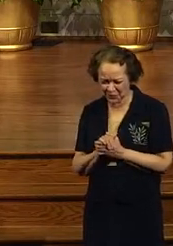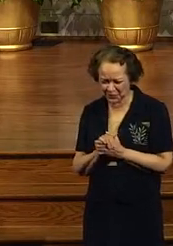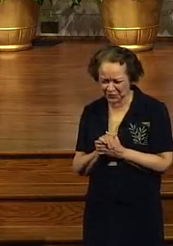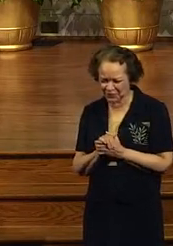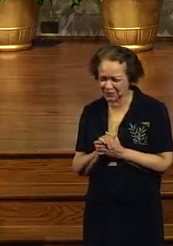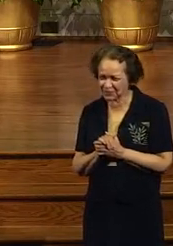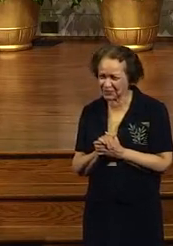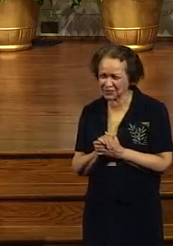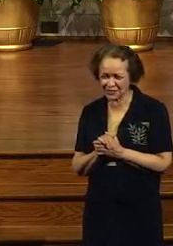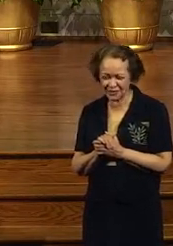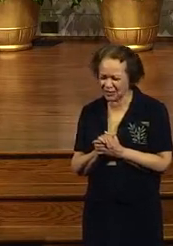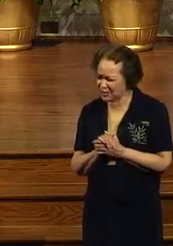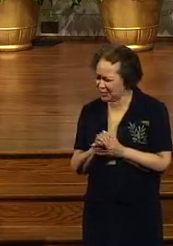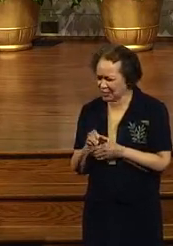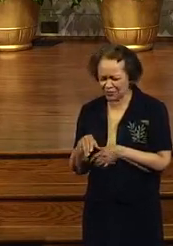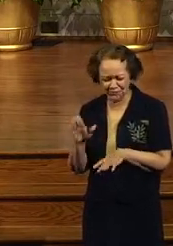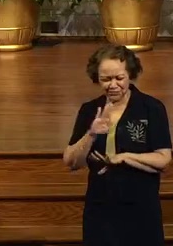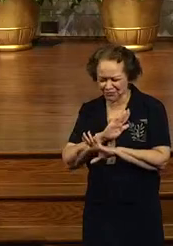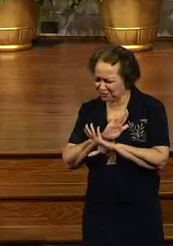Don't base your marriage